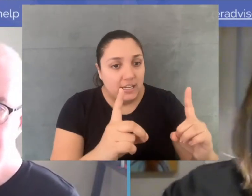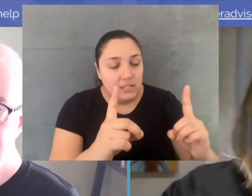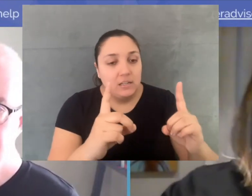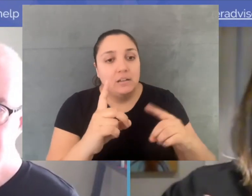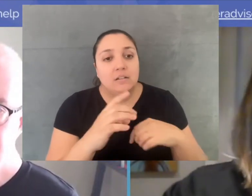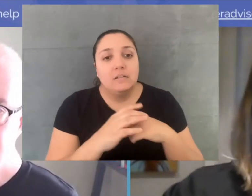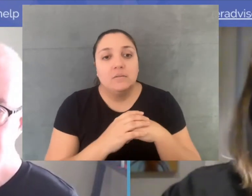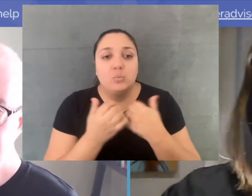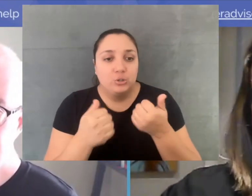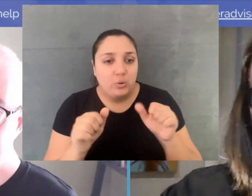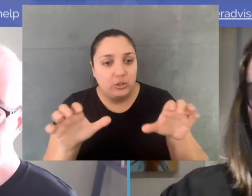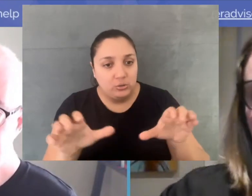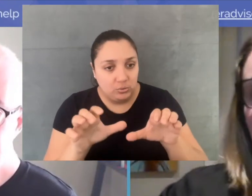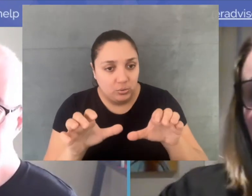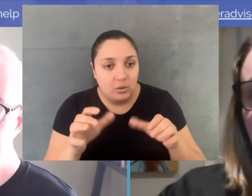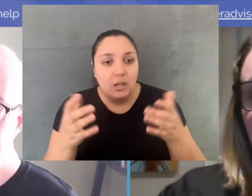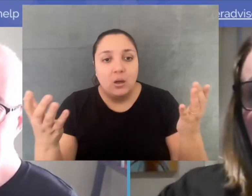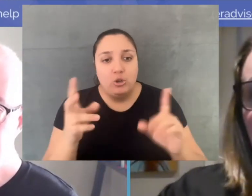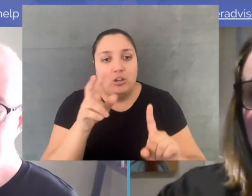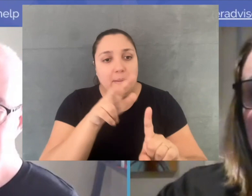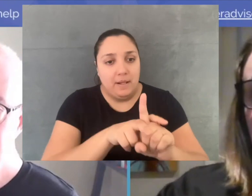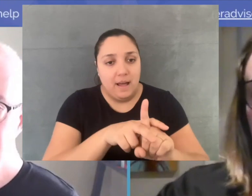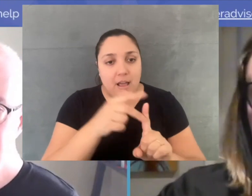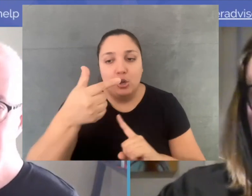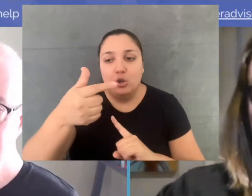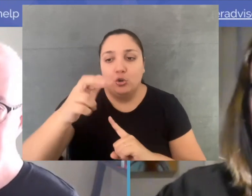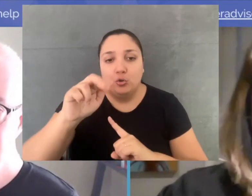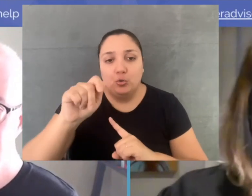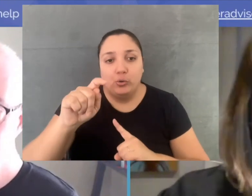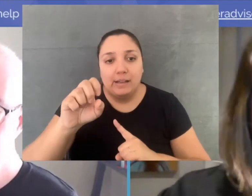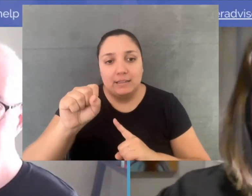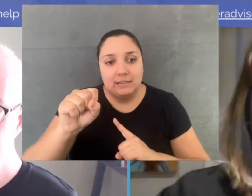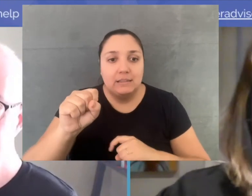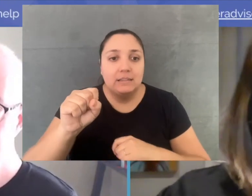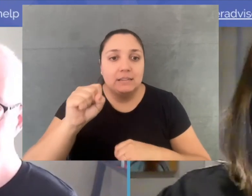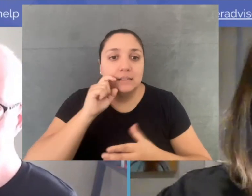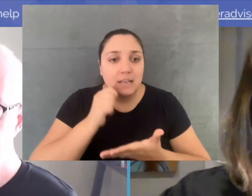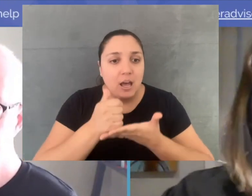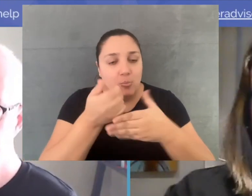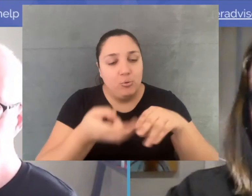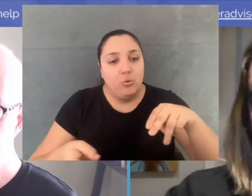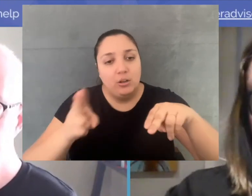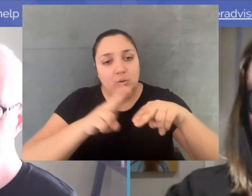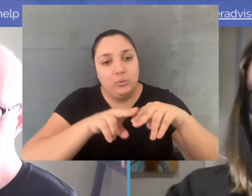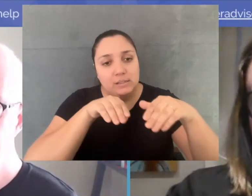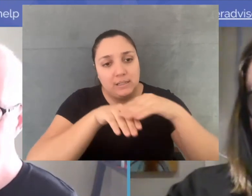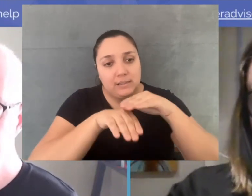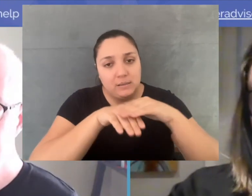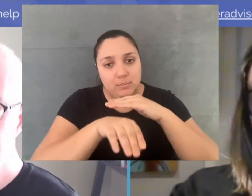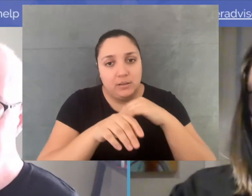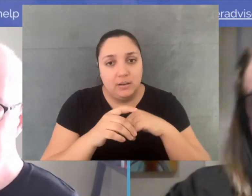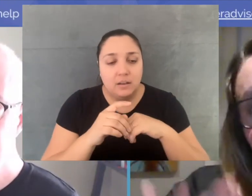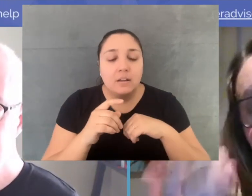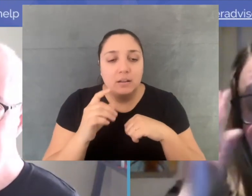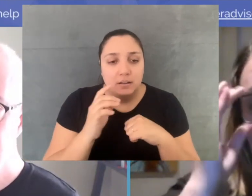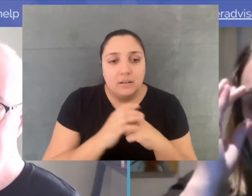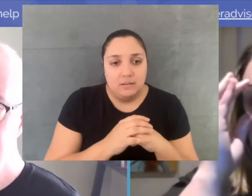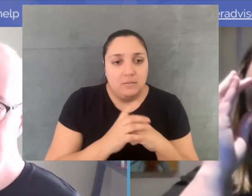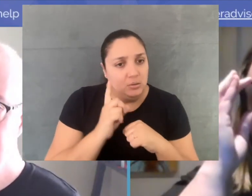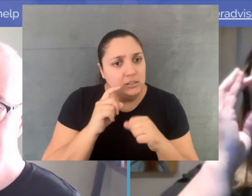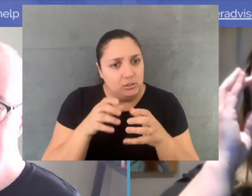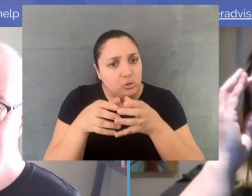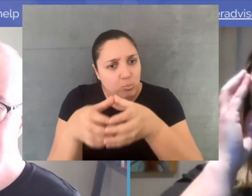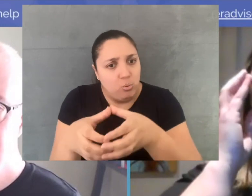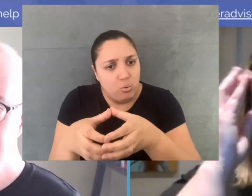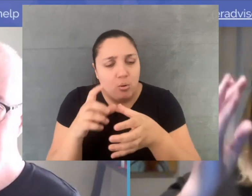helpful education, which is what we try to do, of things you can apply for, grants that could help you increase accessibility, because there